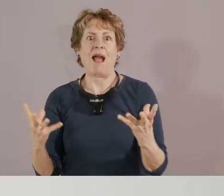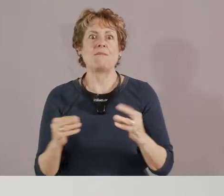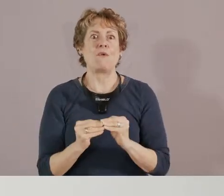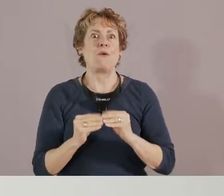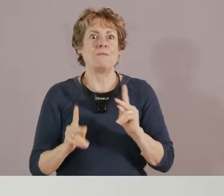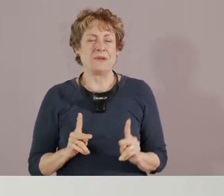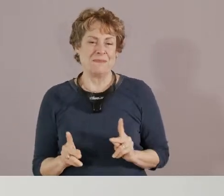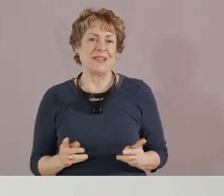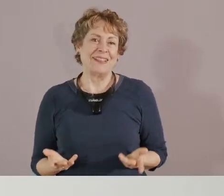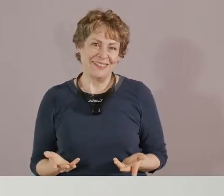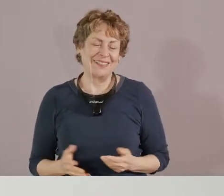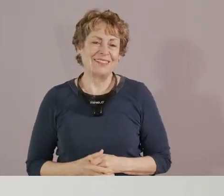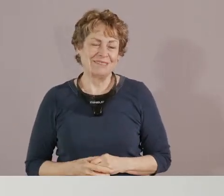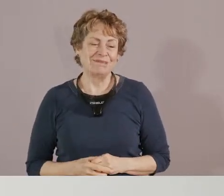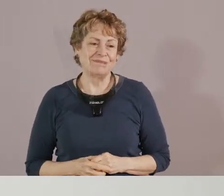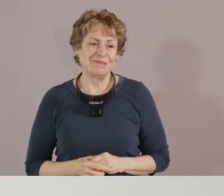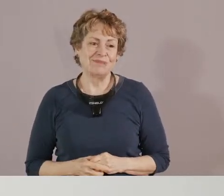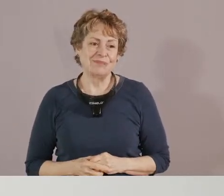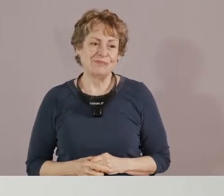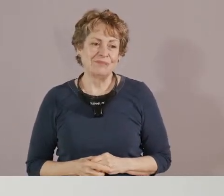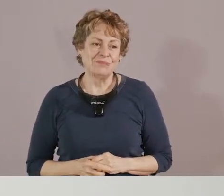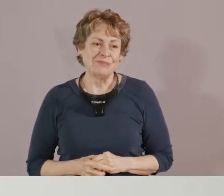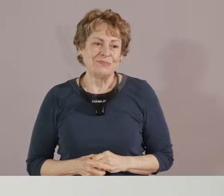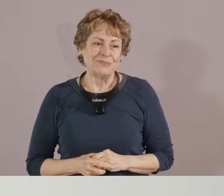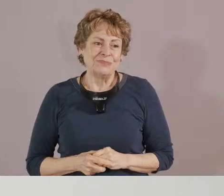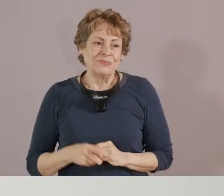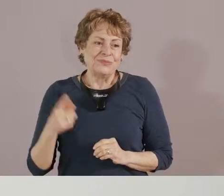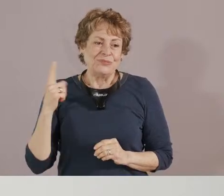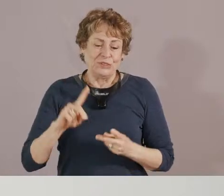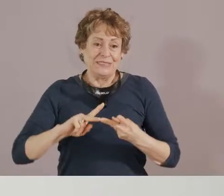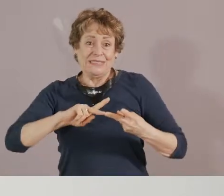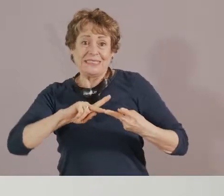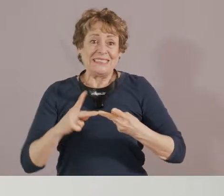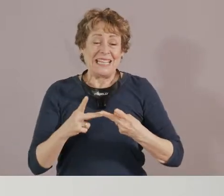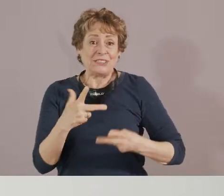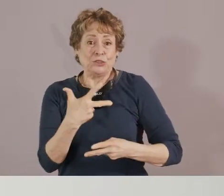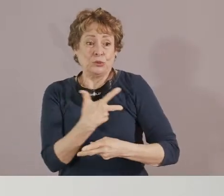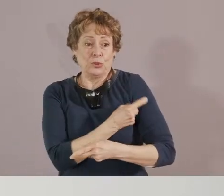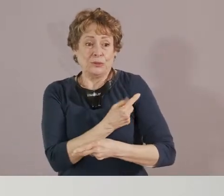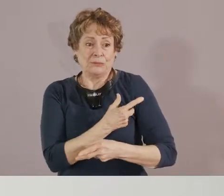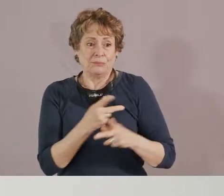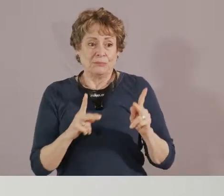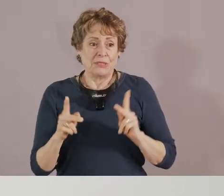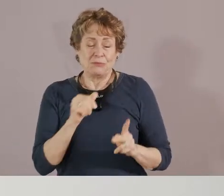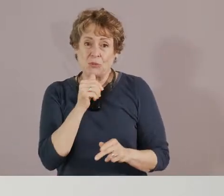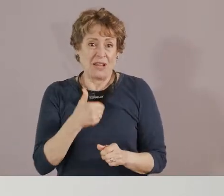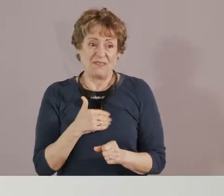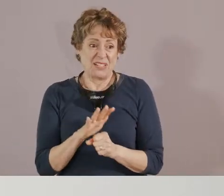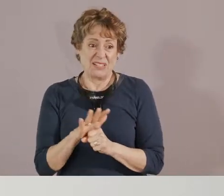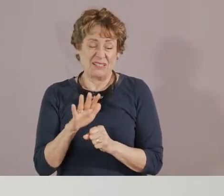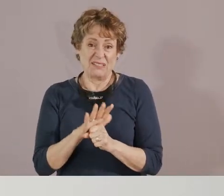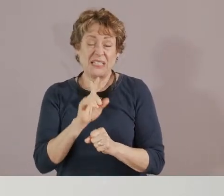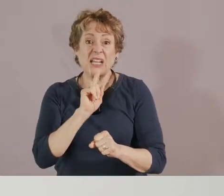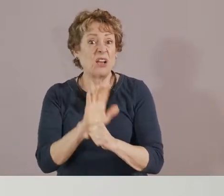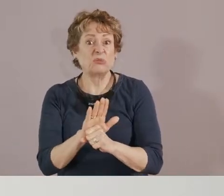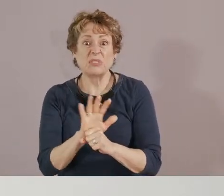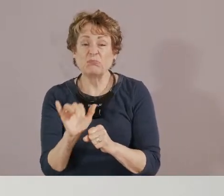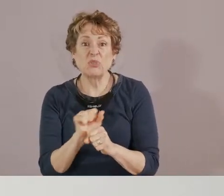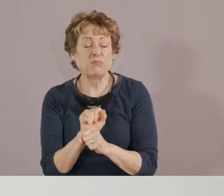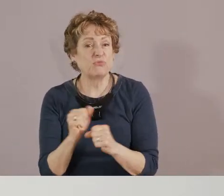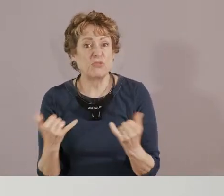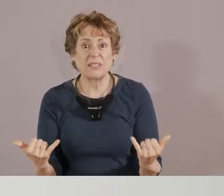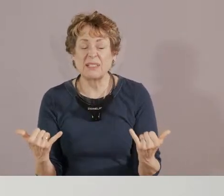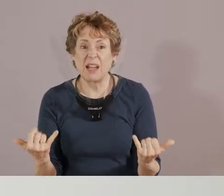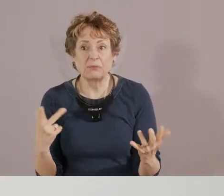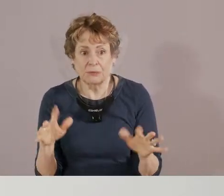Maricopa County, like Cameron asked, people don't have a guaranteed second appointment now. You said that you suggest that